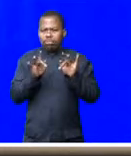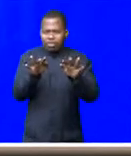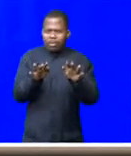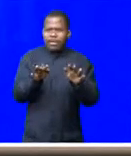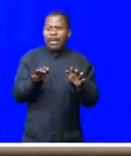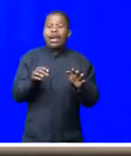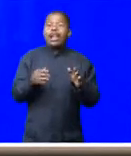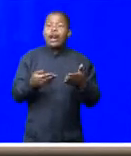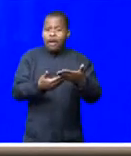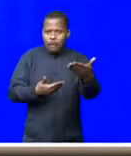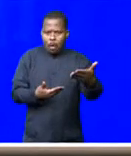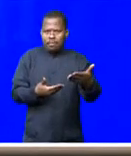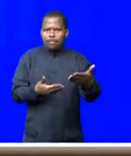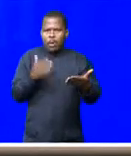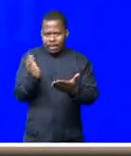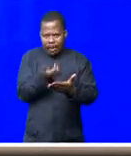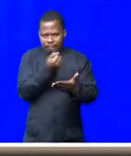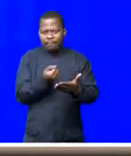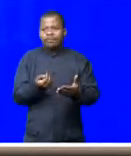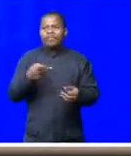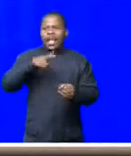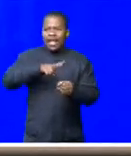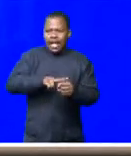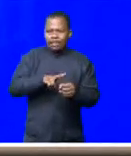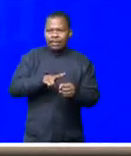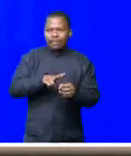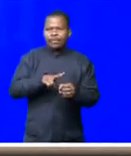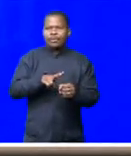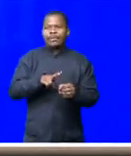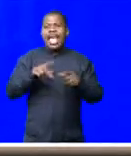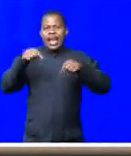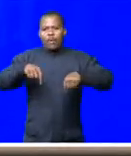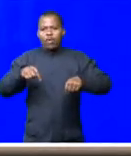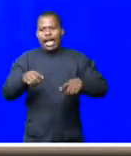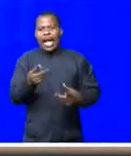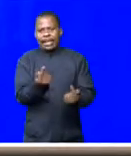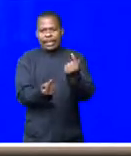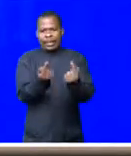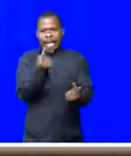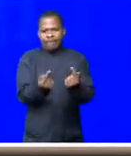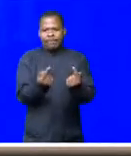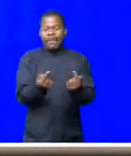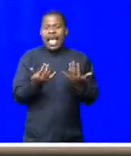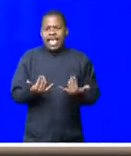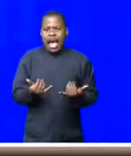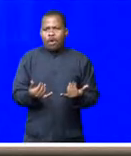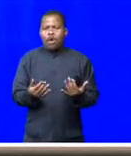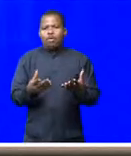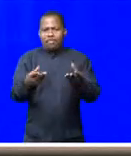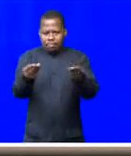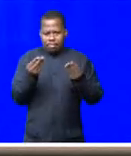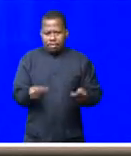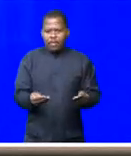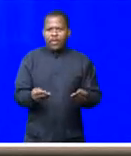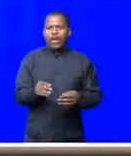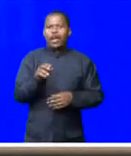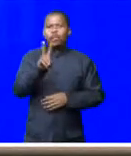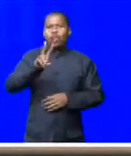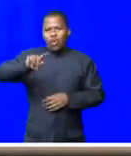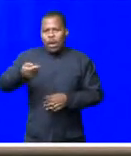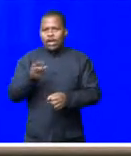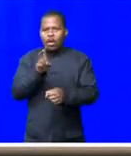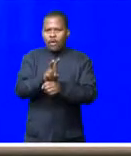wona emafomu eku-aplayela lolu sito lolu. Ngaso sizathu vele sikhanze ukuthi sesireceive over 2,000 ama-applications. Kanti-ke